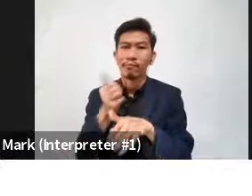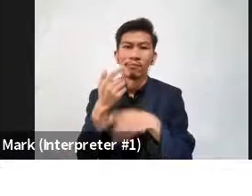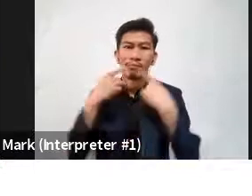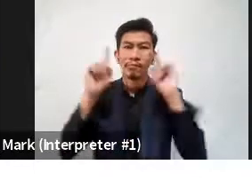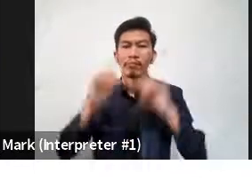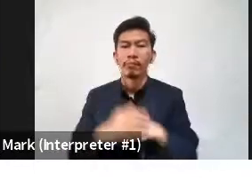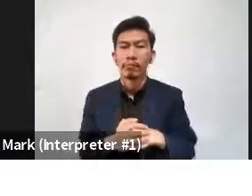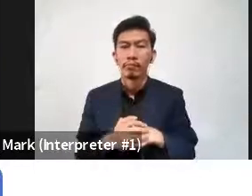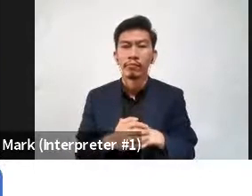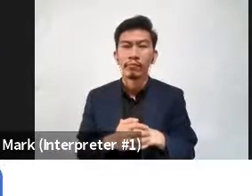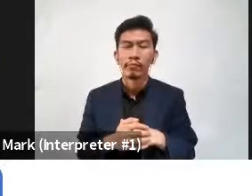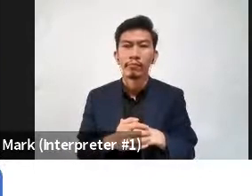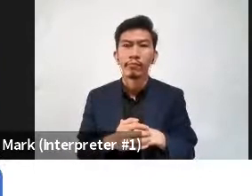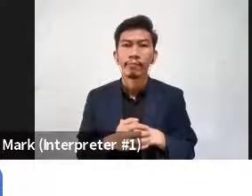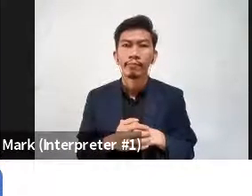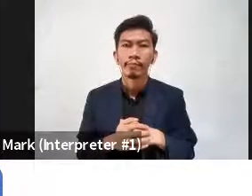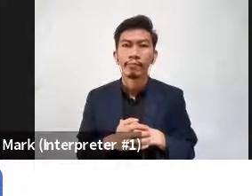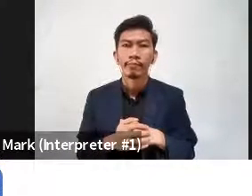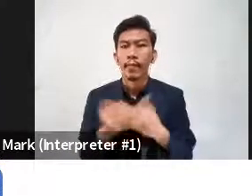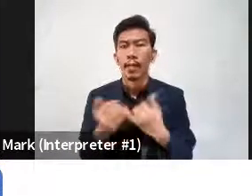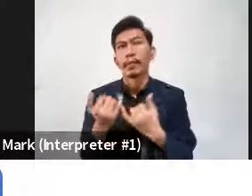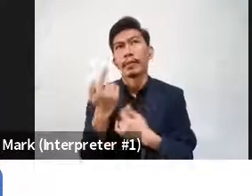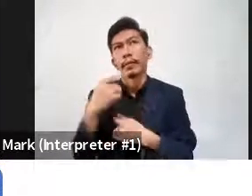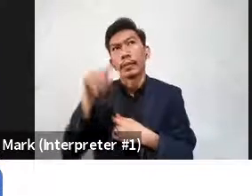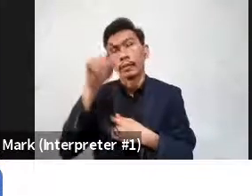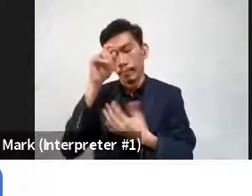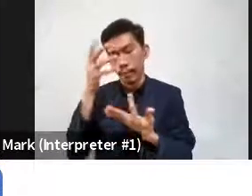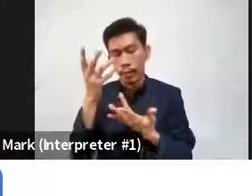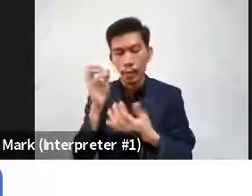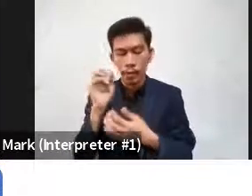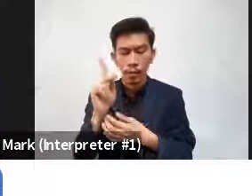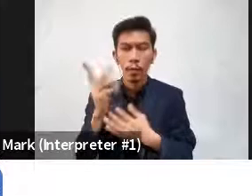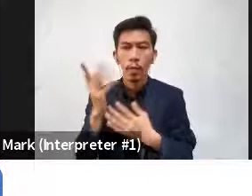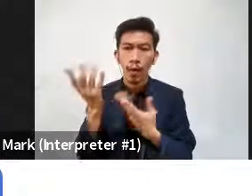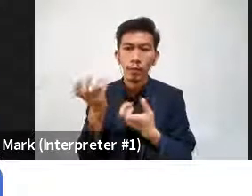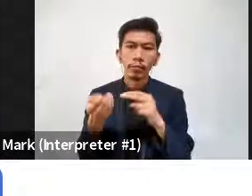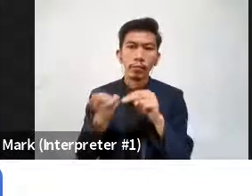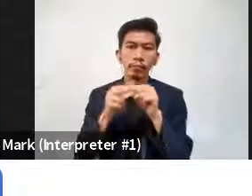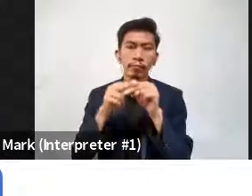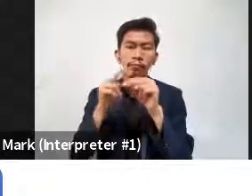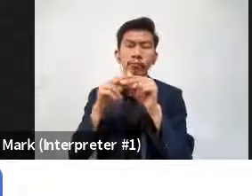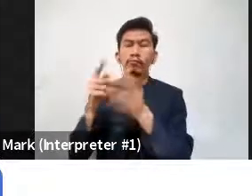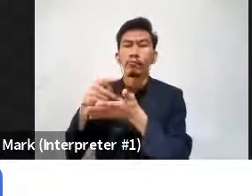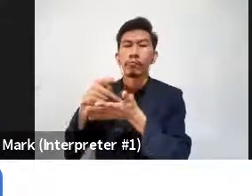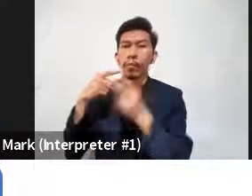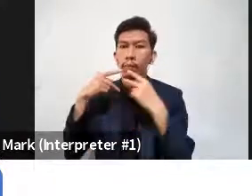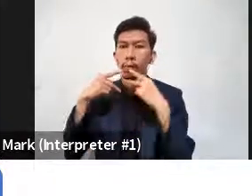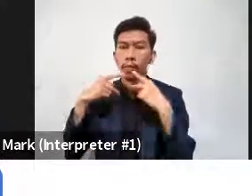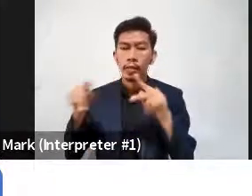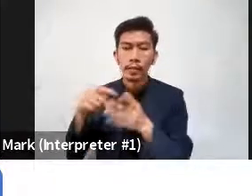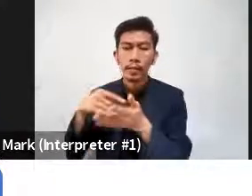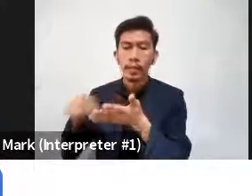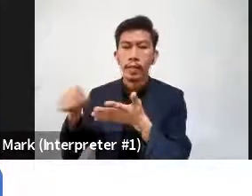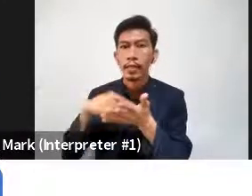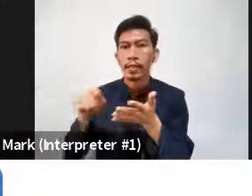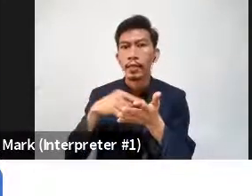So if the question now is like, okay, you want to actually increase public spending by two, right?